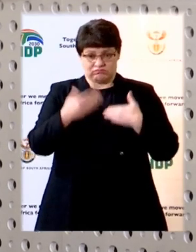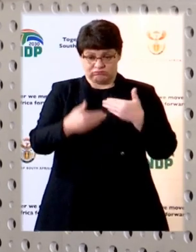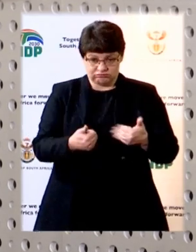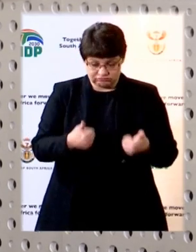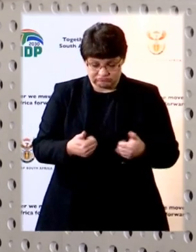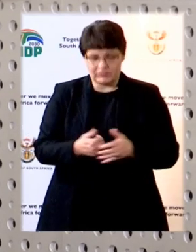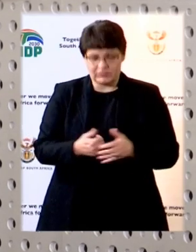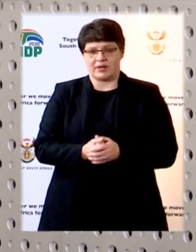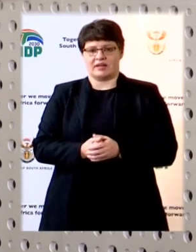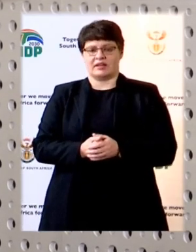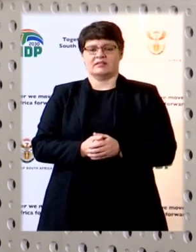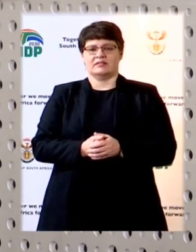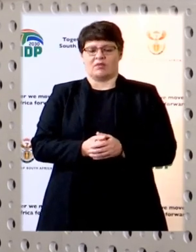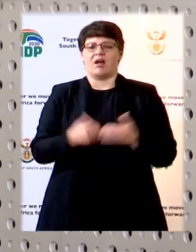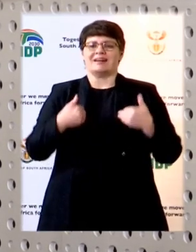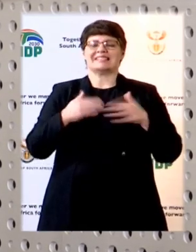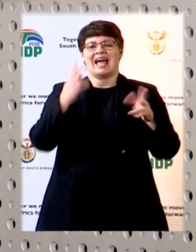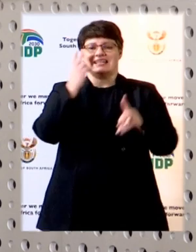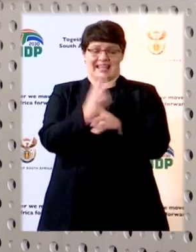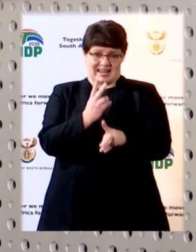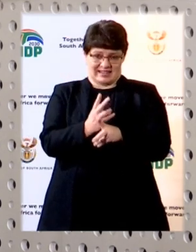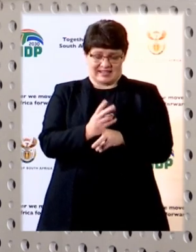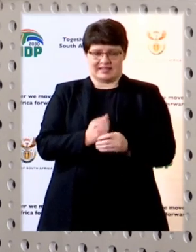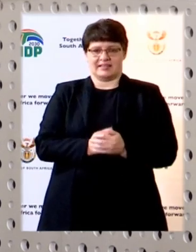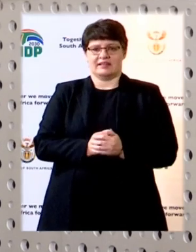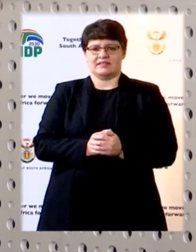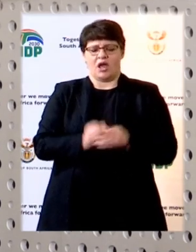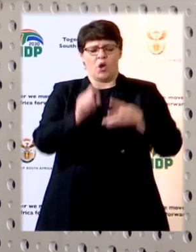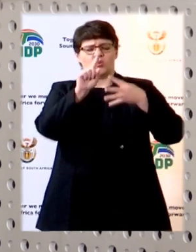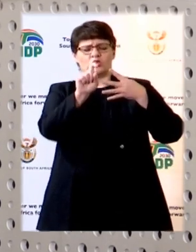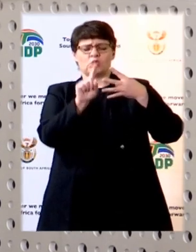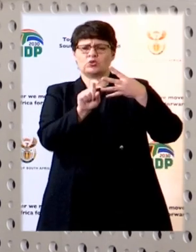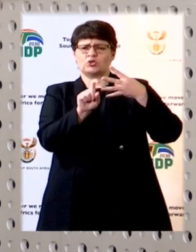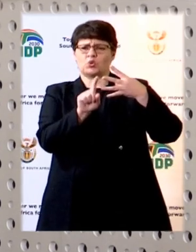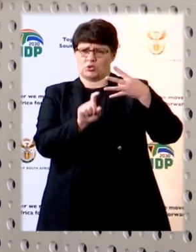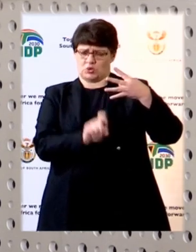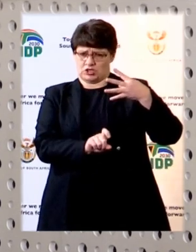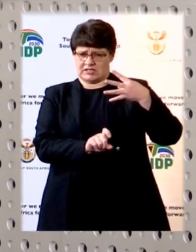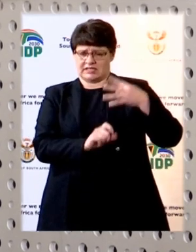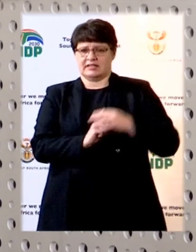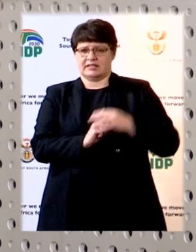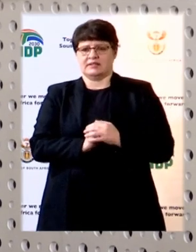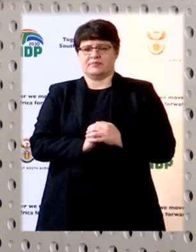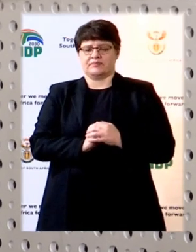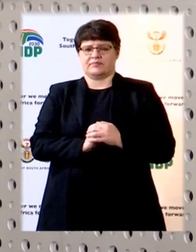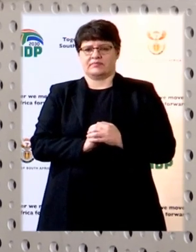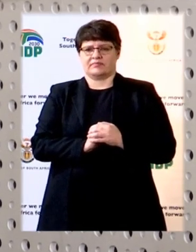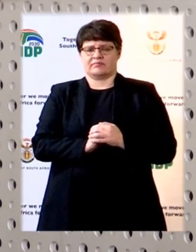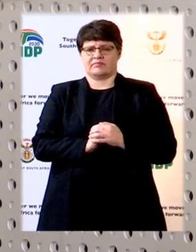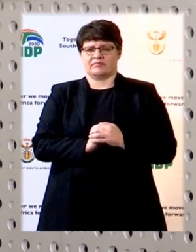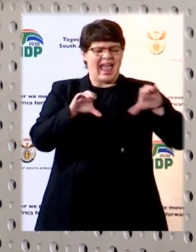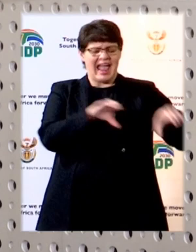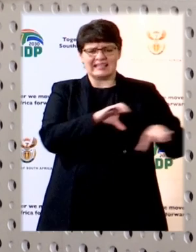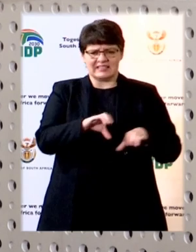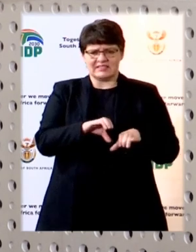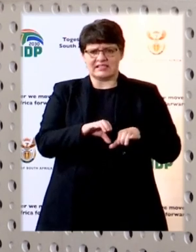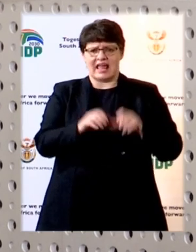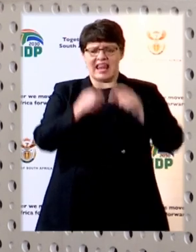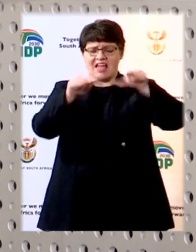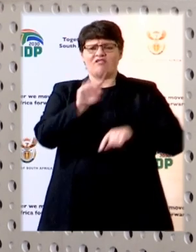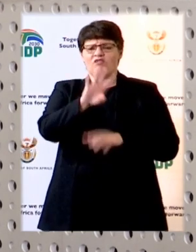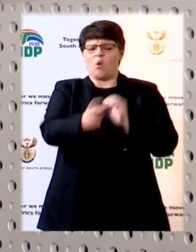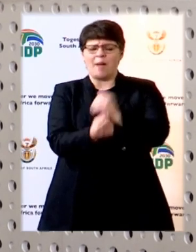Okay. Yeah, just to start again, indicating the questions about what activities will take place